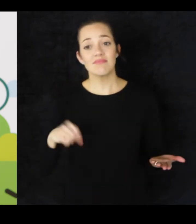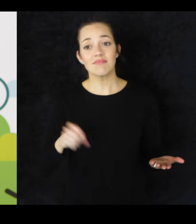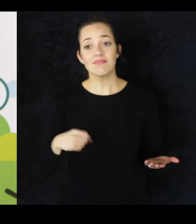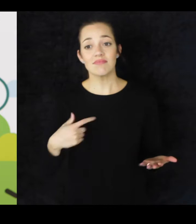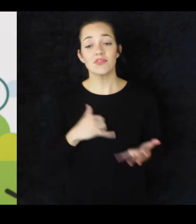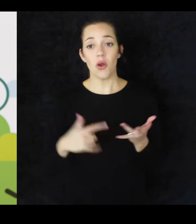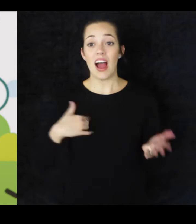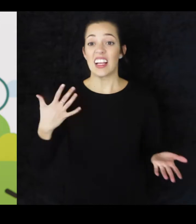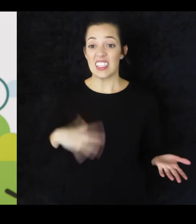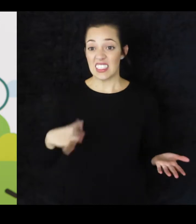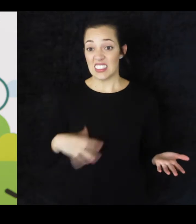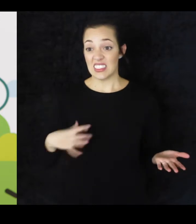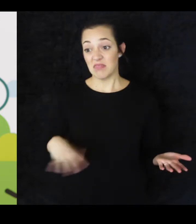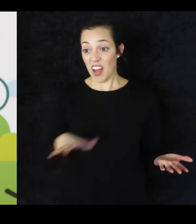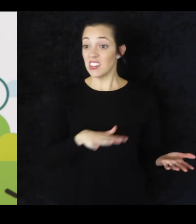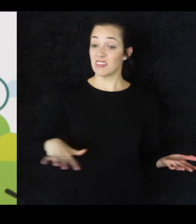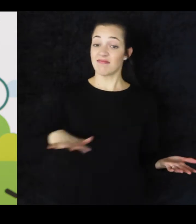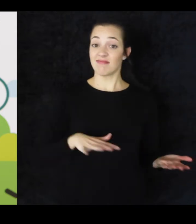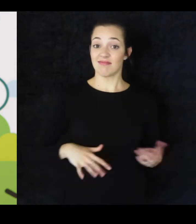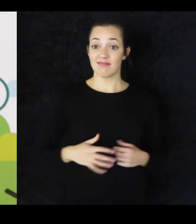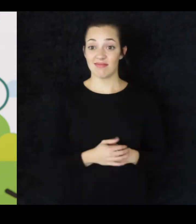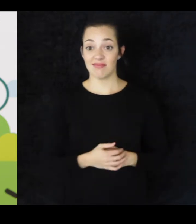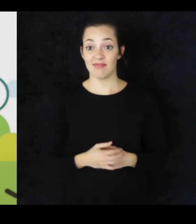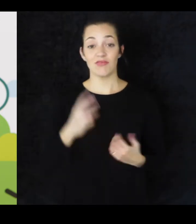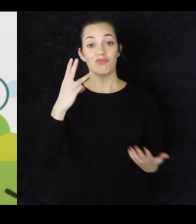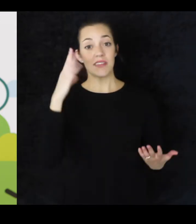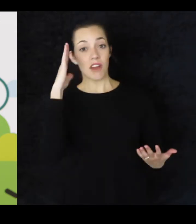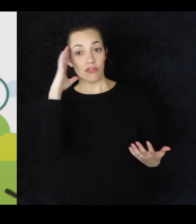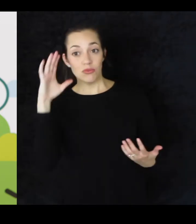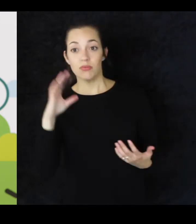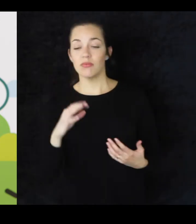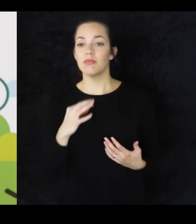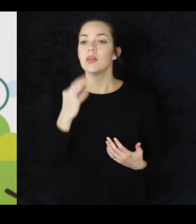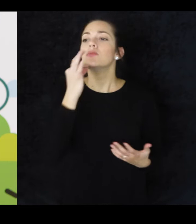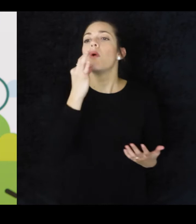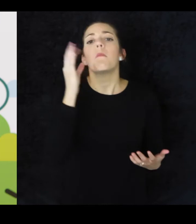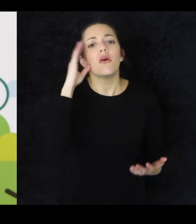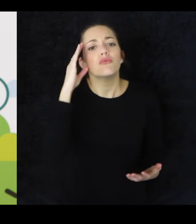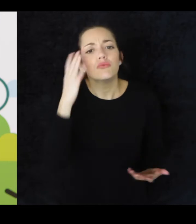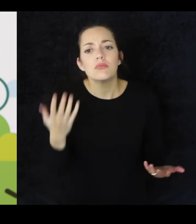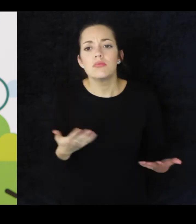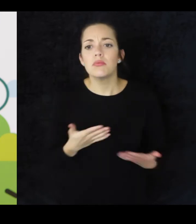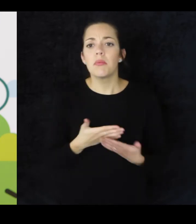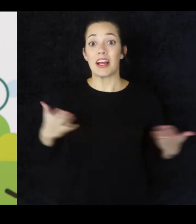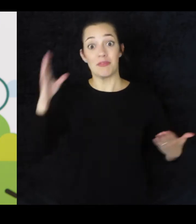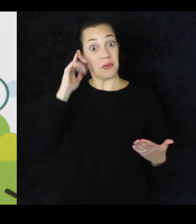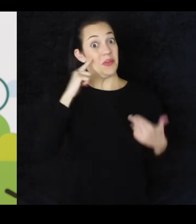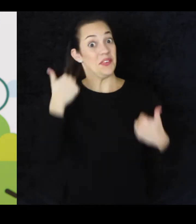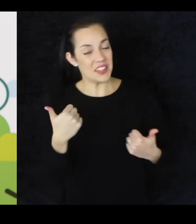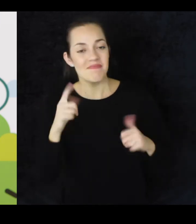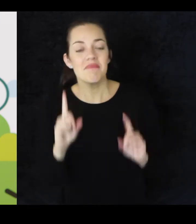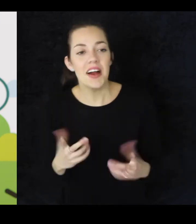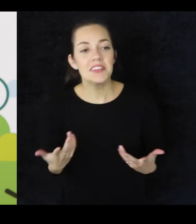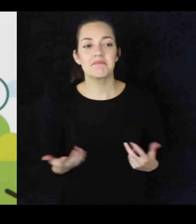so I need, space. 3 bedrooms, maybe. Well, small bedrooms. Big bedrooms would be good.